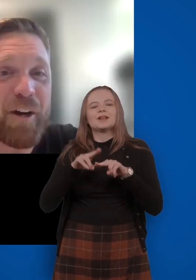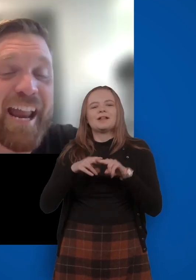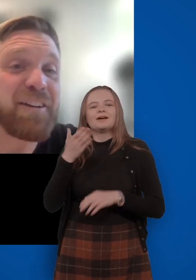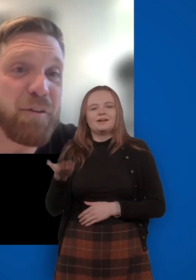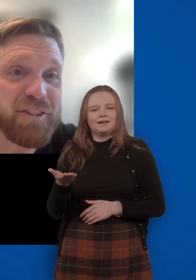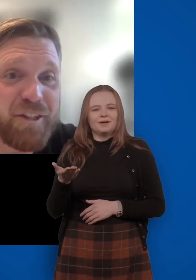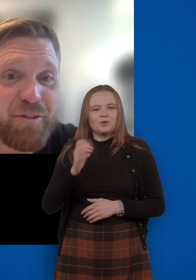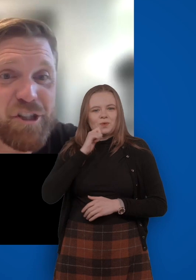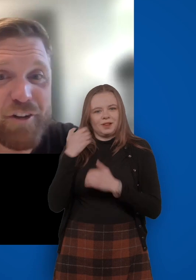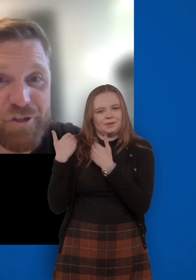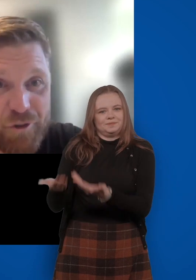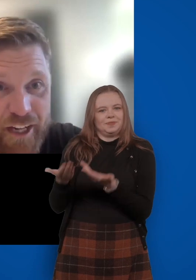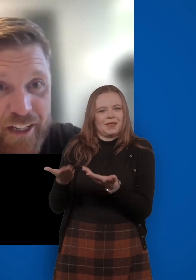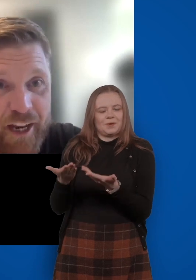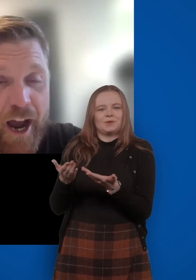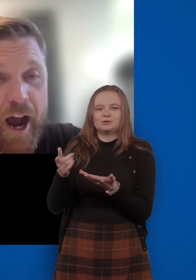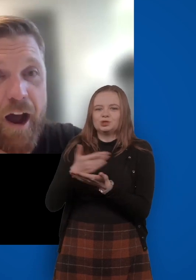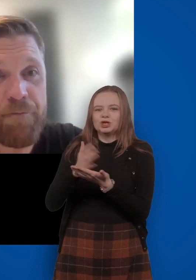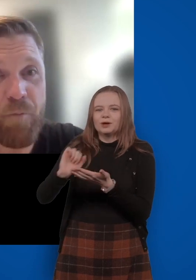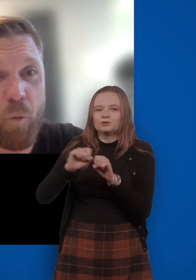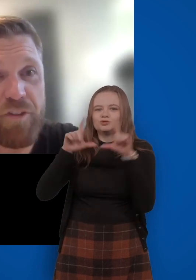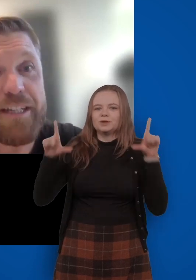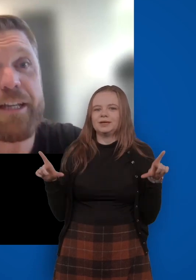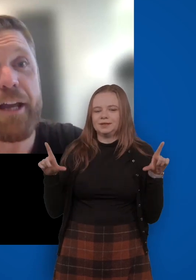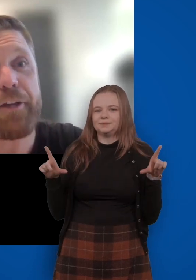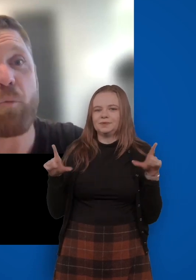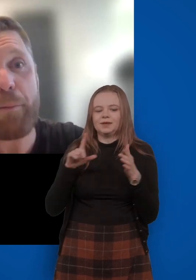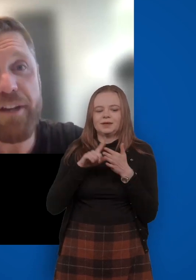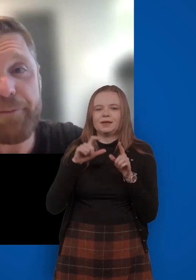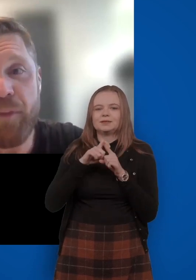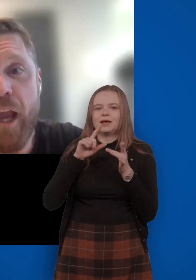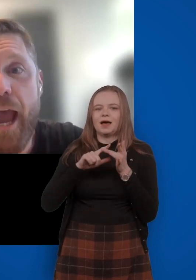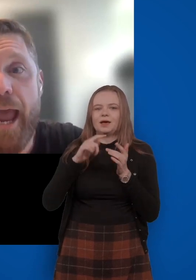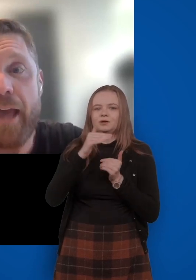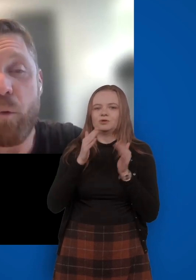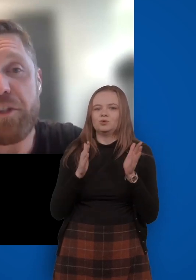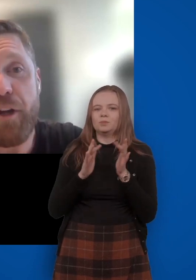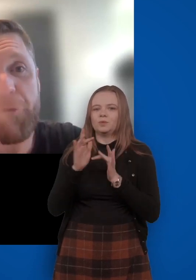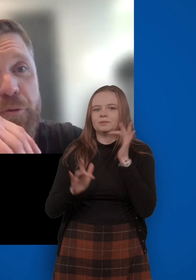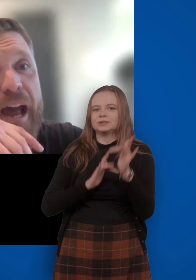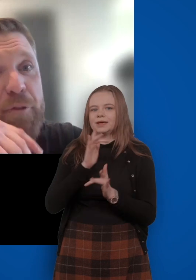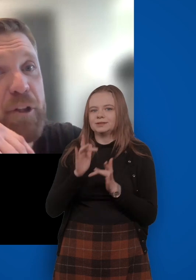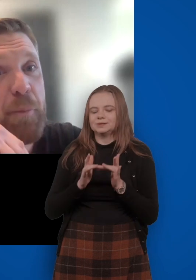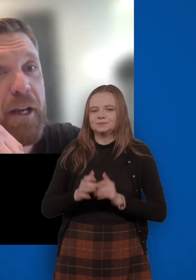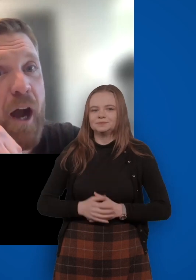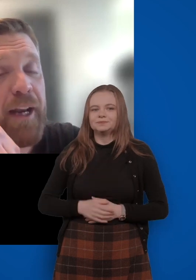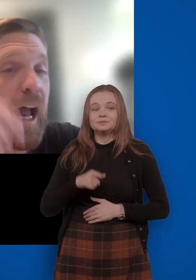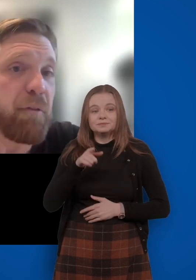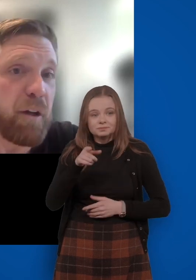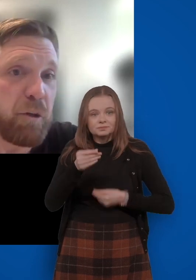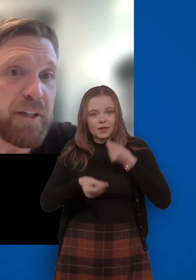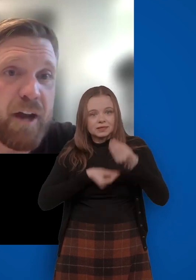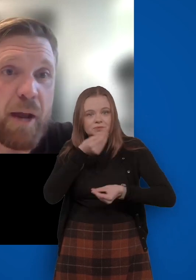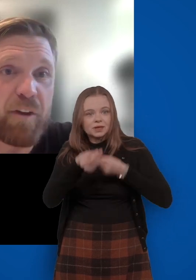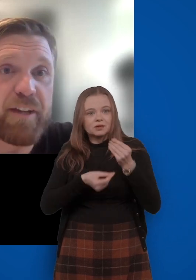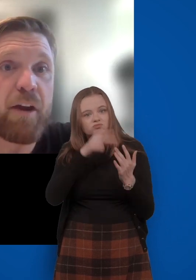that we're going to hand it over to you to share your screen with the EDI Cube website. And once we go through that for a little bit, I'm going to have